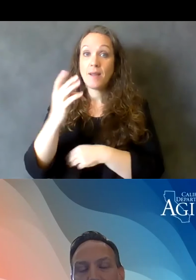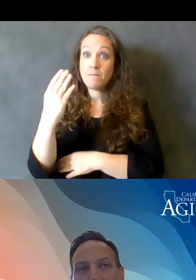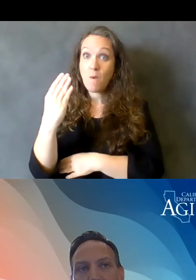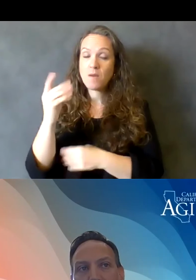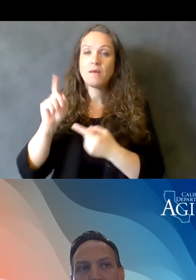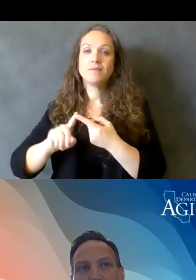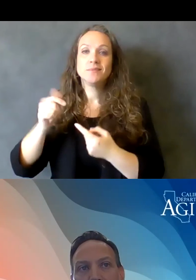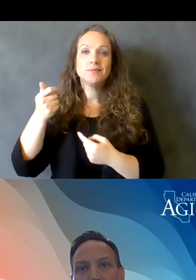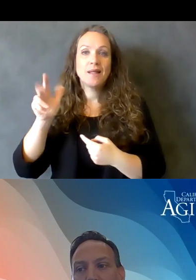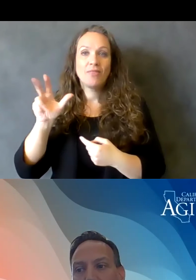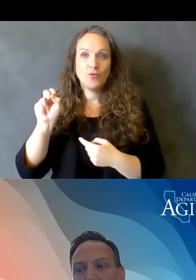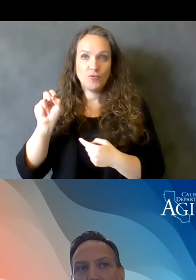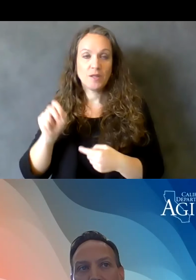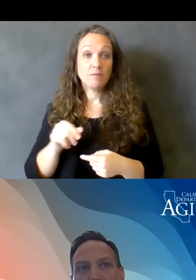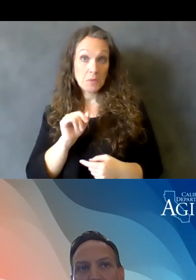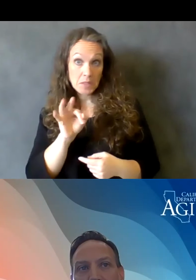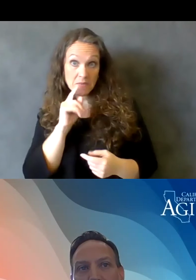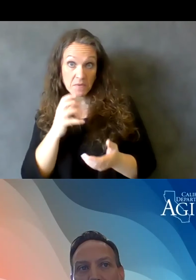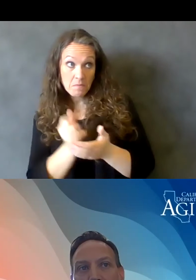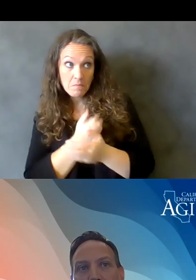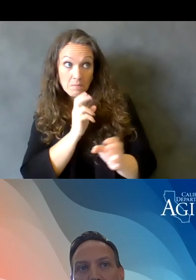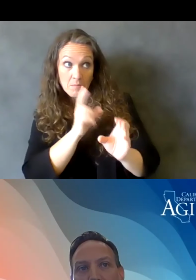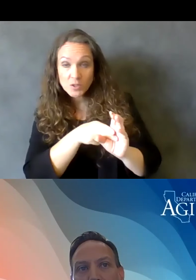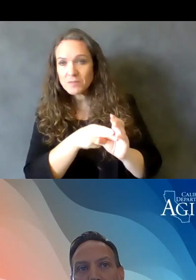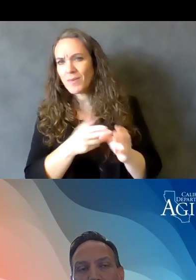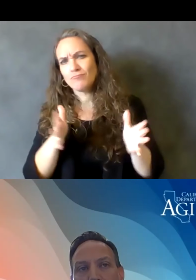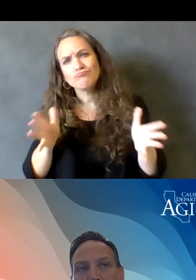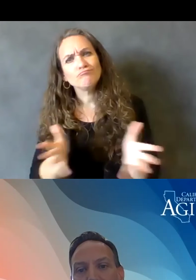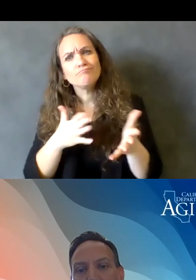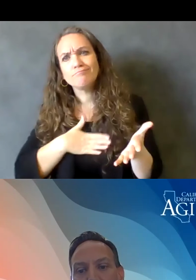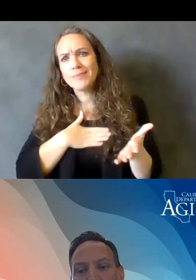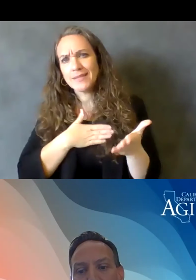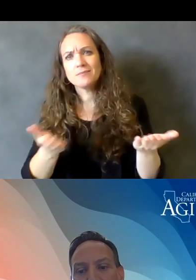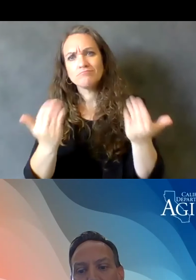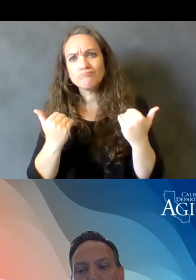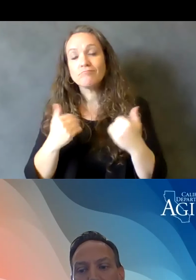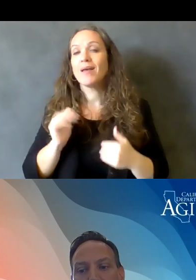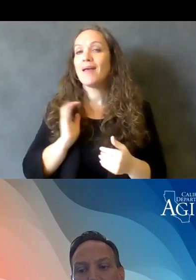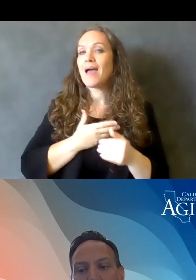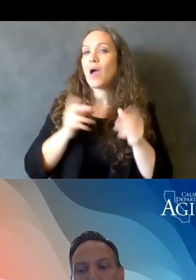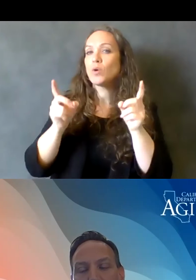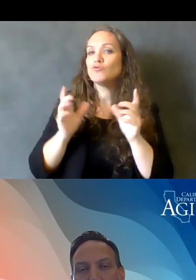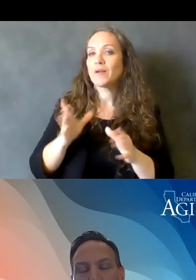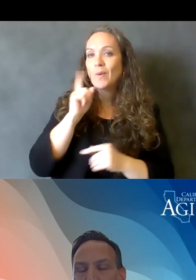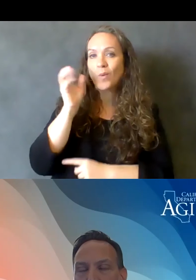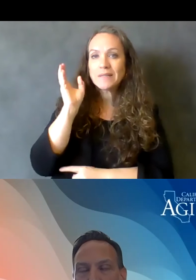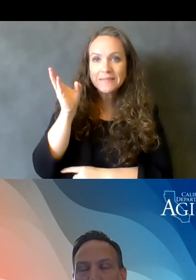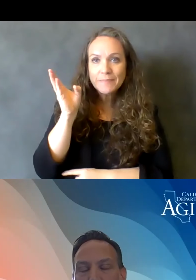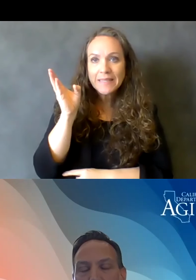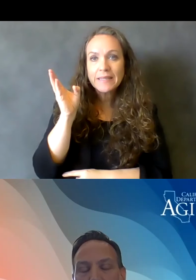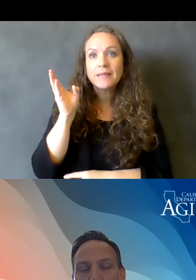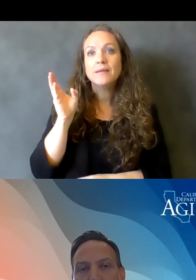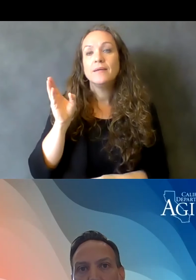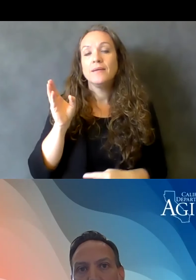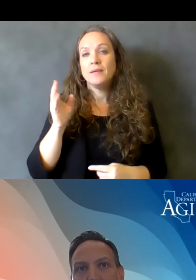public hearings, I really encourage you to do so. Our director will be speaking as well or chairing